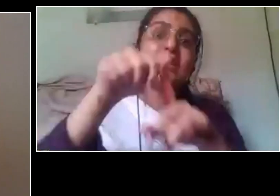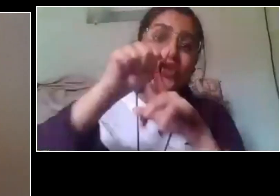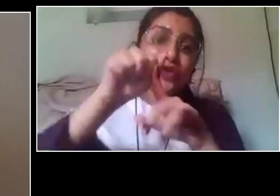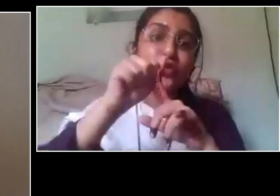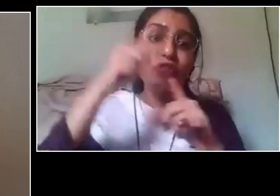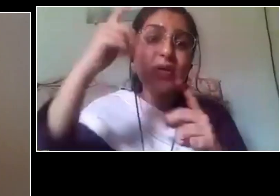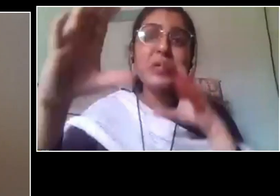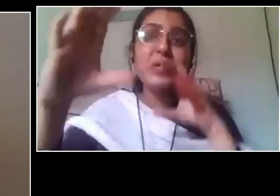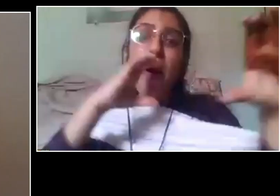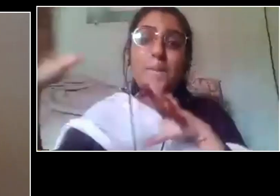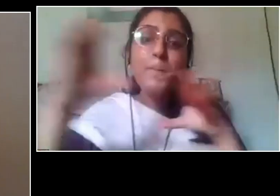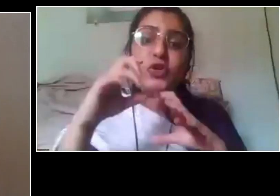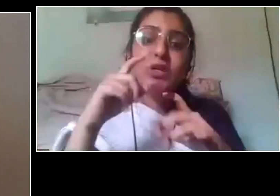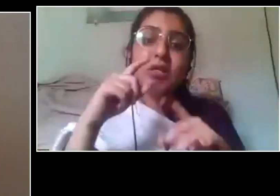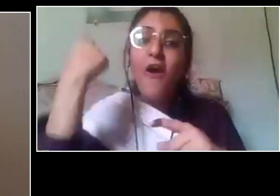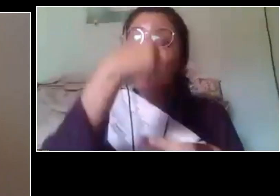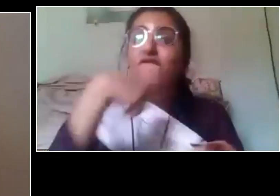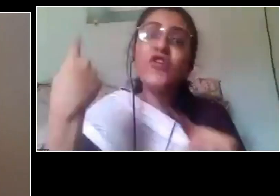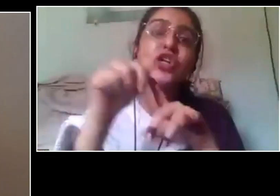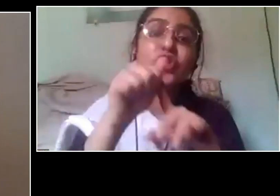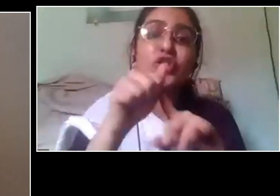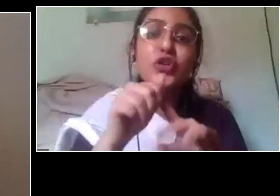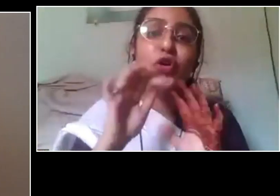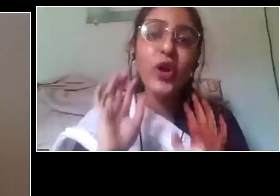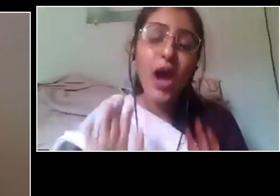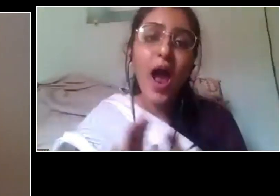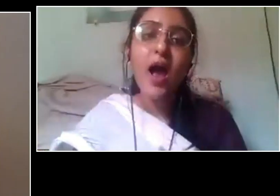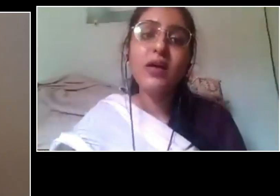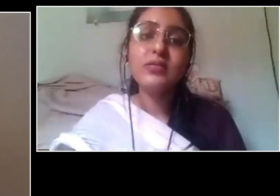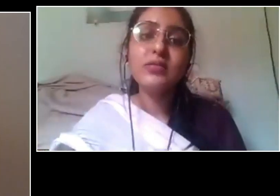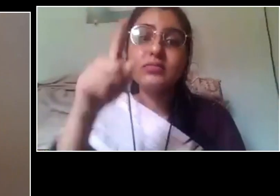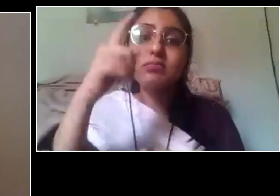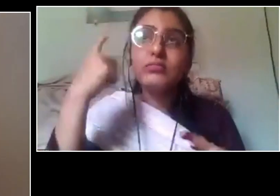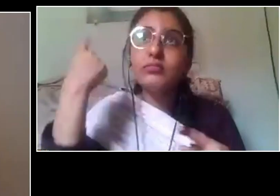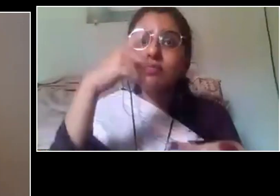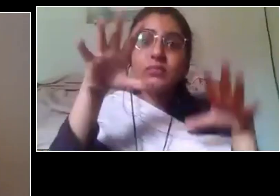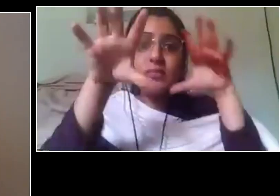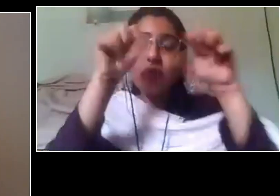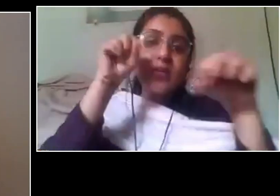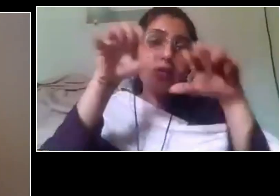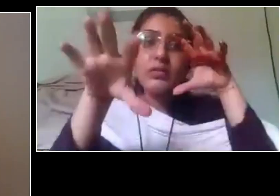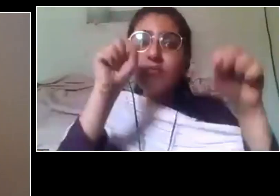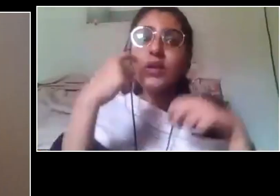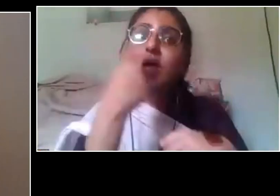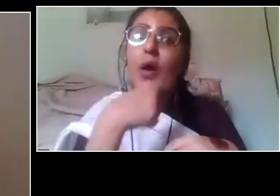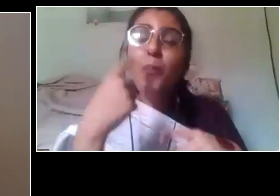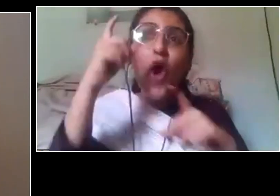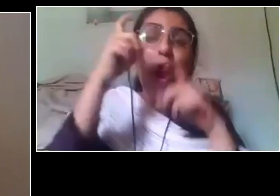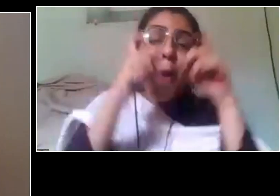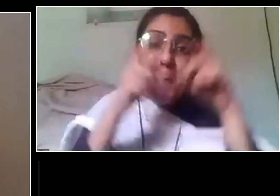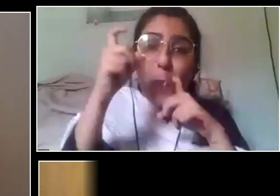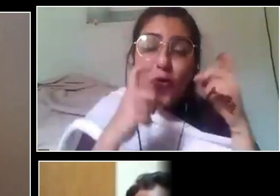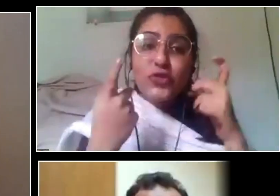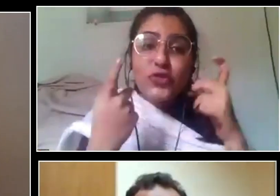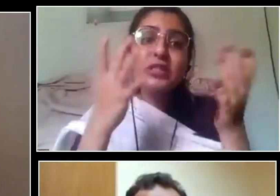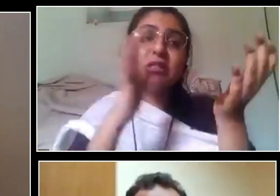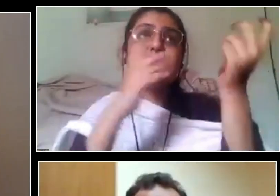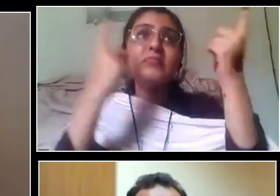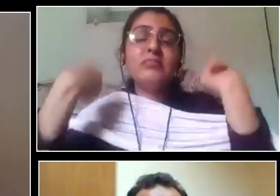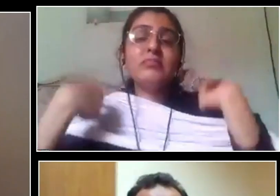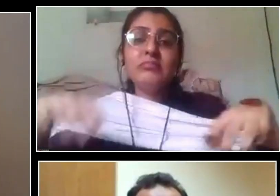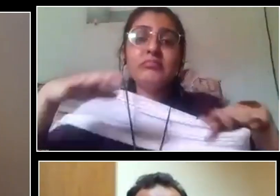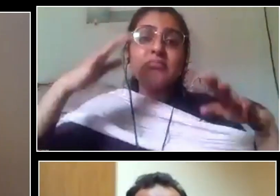communication, everyone finds it easier to understand each other when we can see the emotions and the movements that make up more of